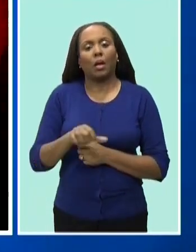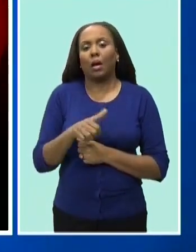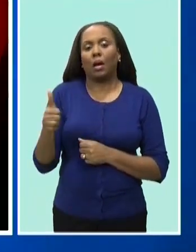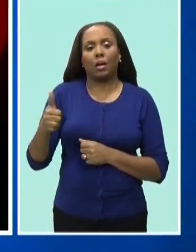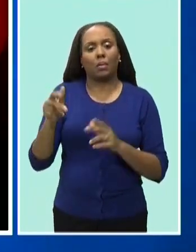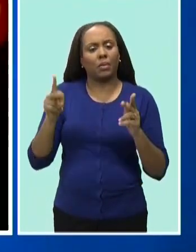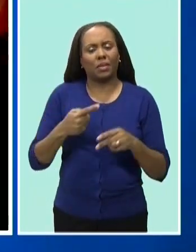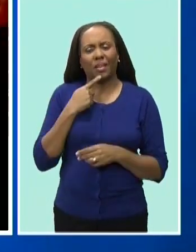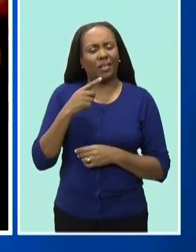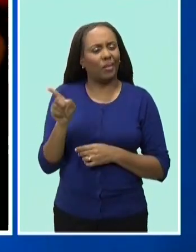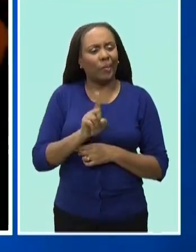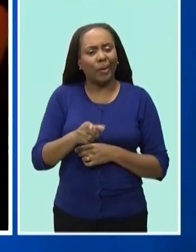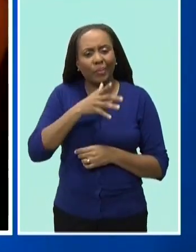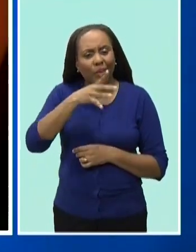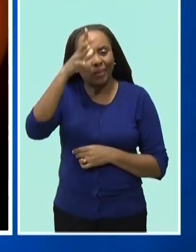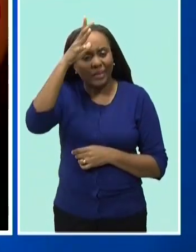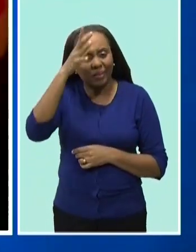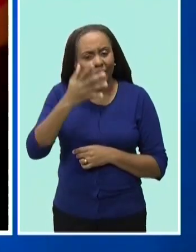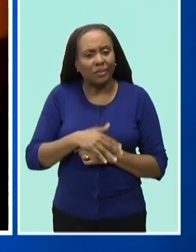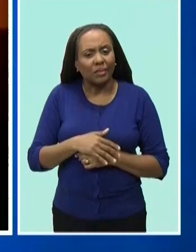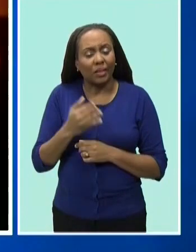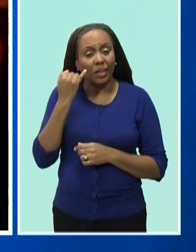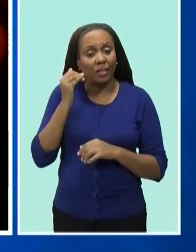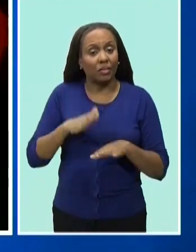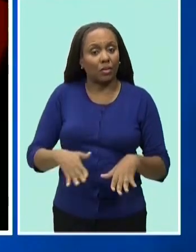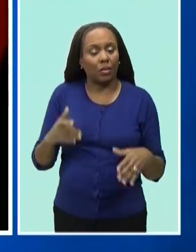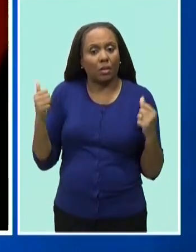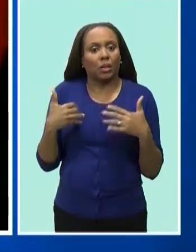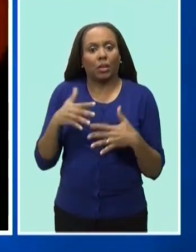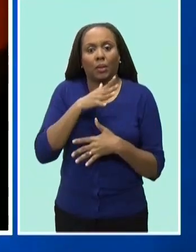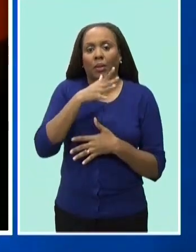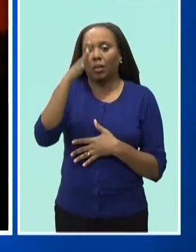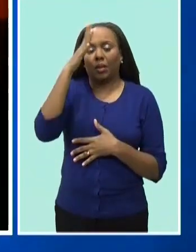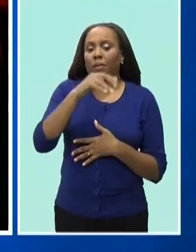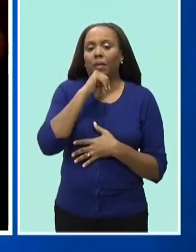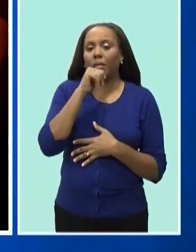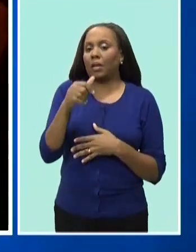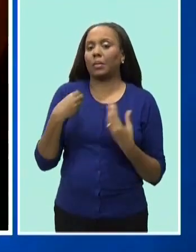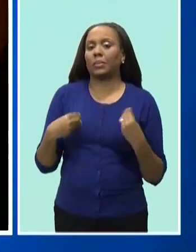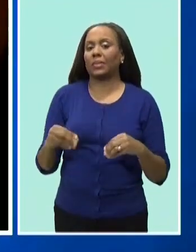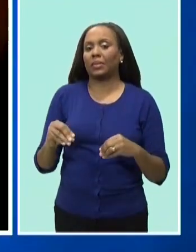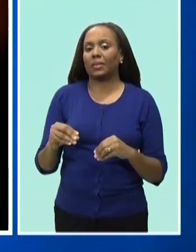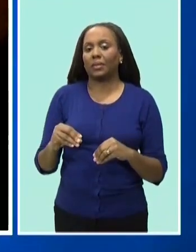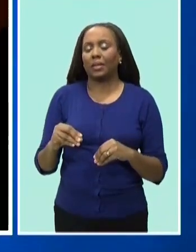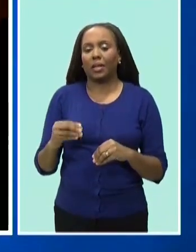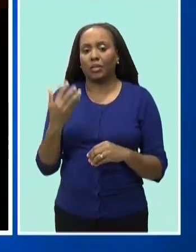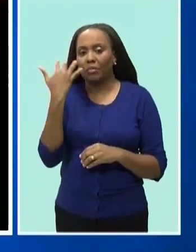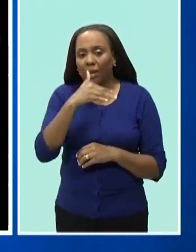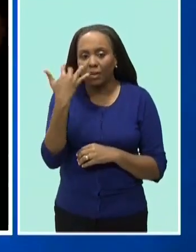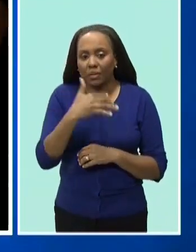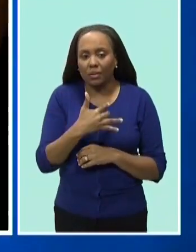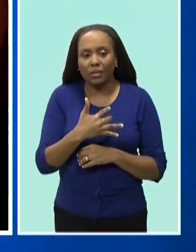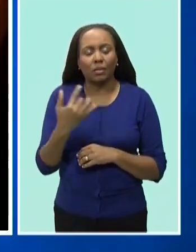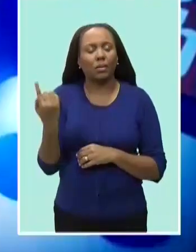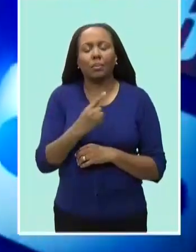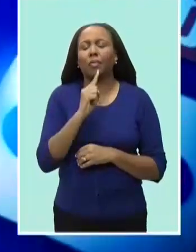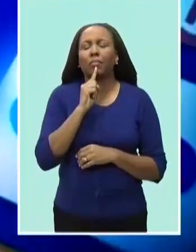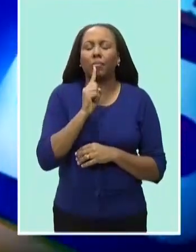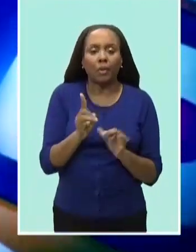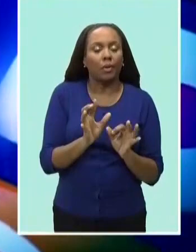are the parents. He believes if children feared their parents, they wouldn't choose this path. He says something is definitely